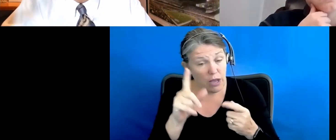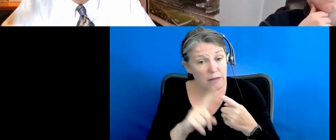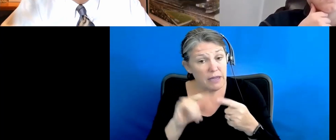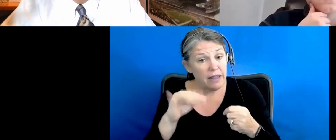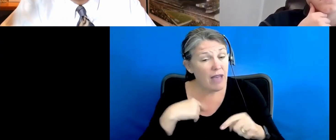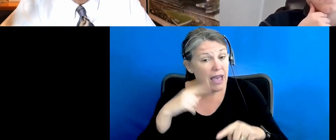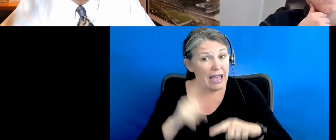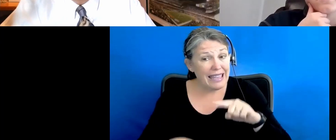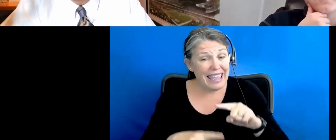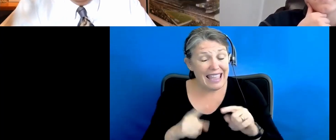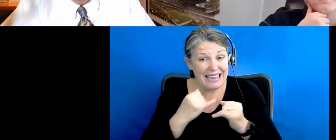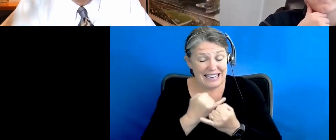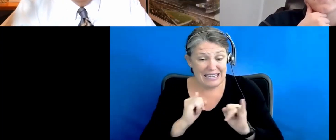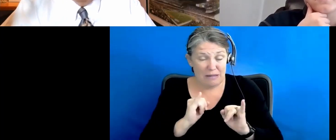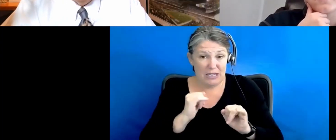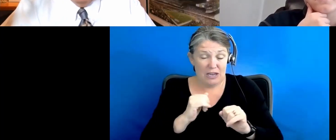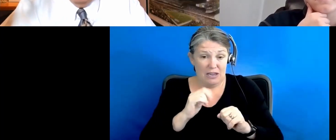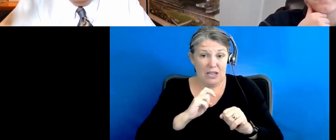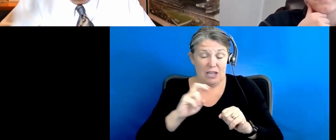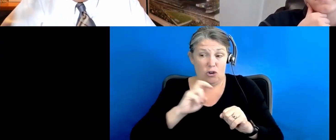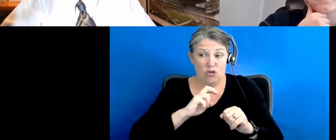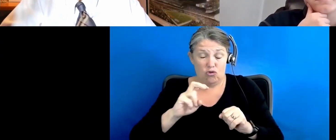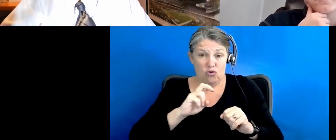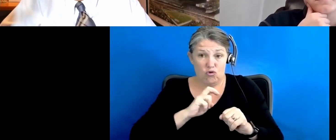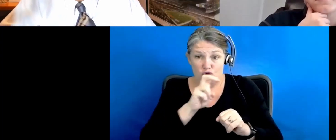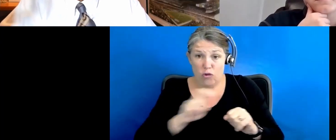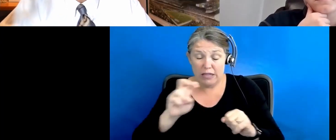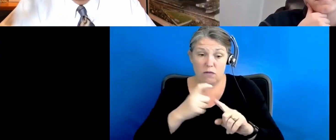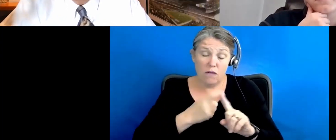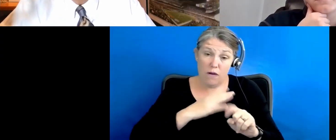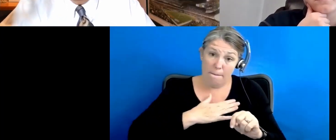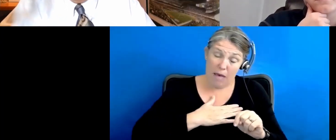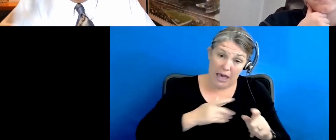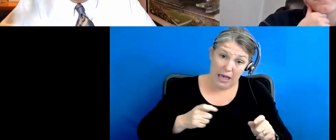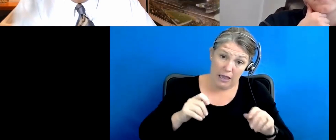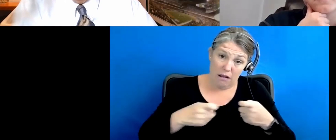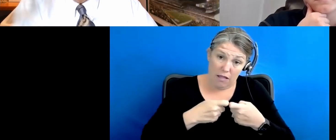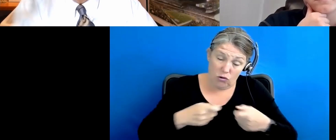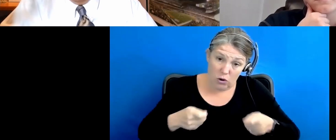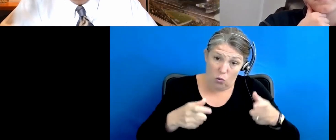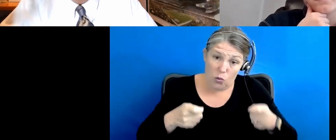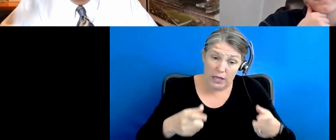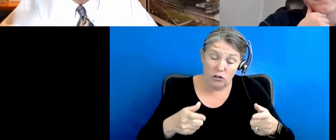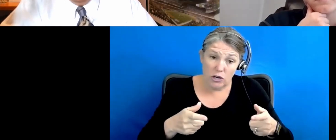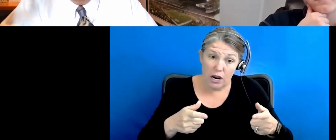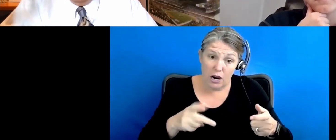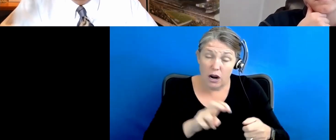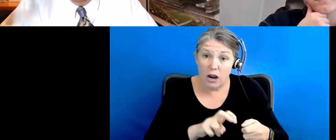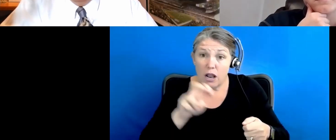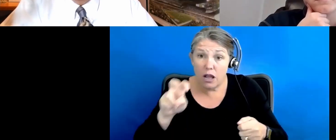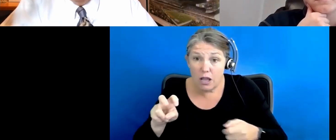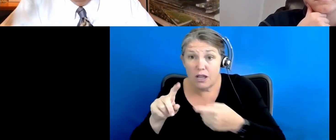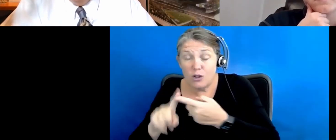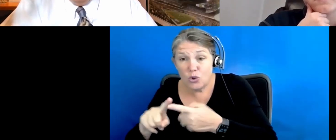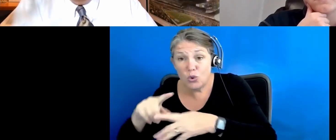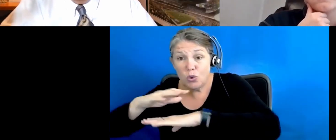to independently transfer from my power wheelchair onto an examination table, I get examined while I remain in